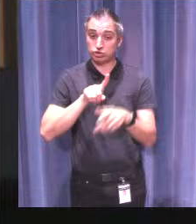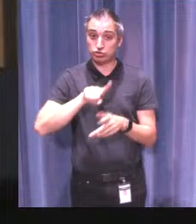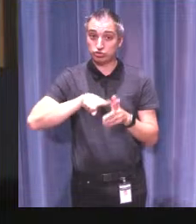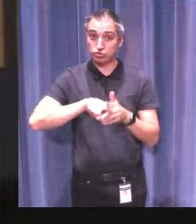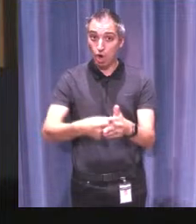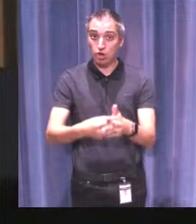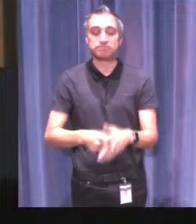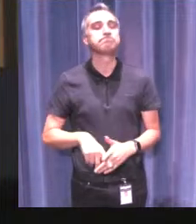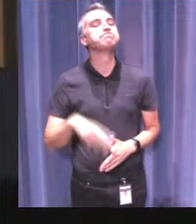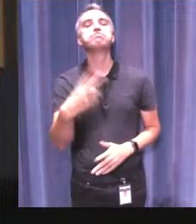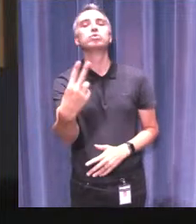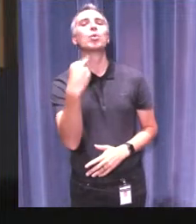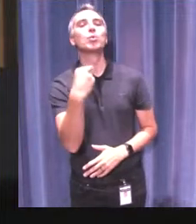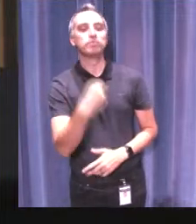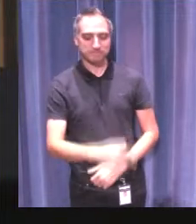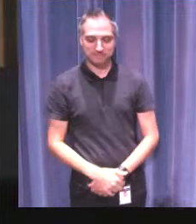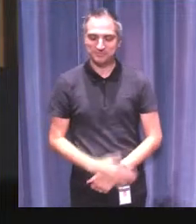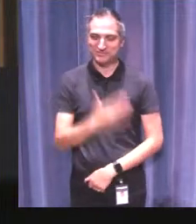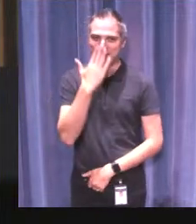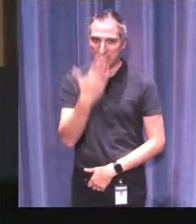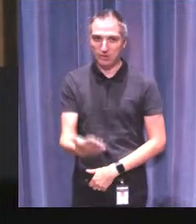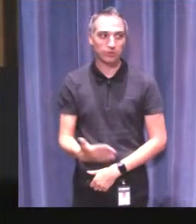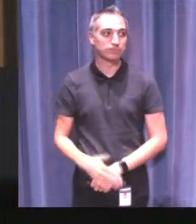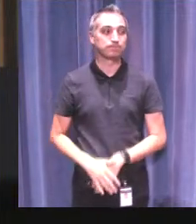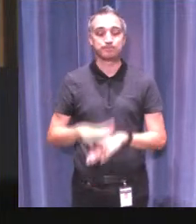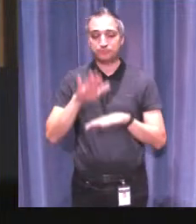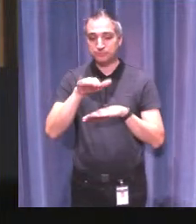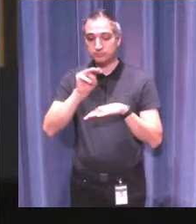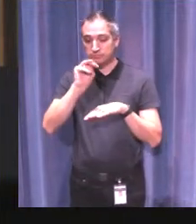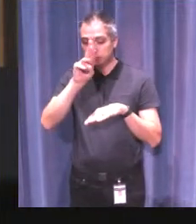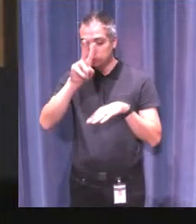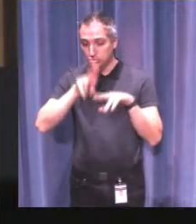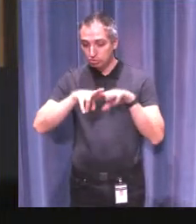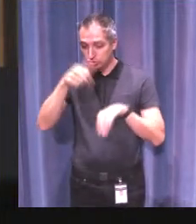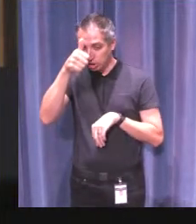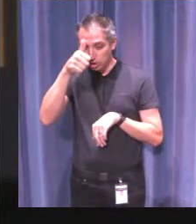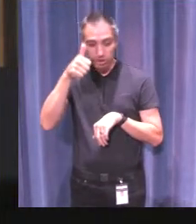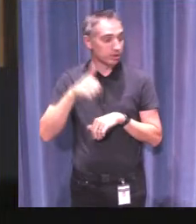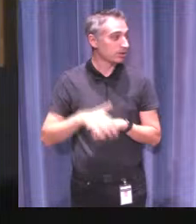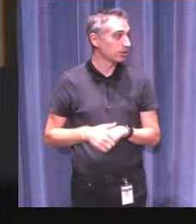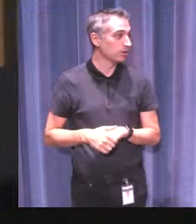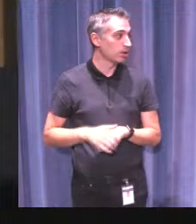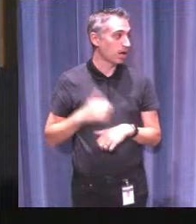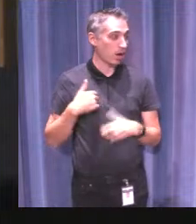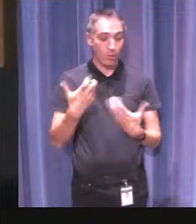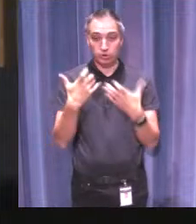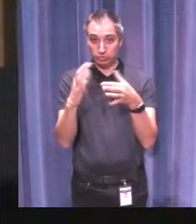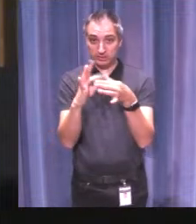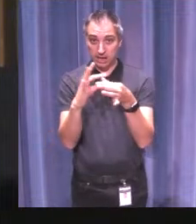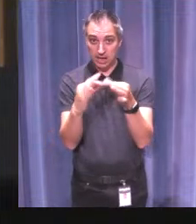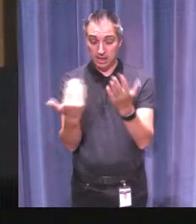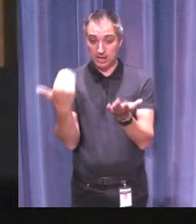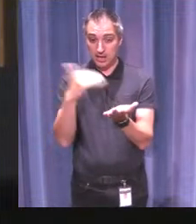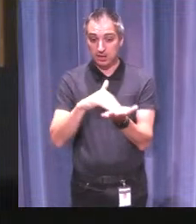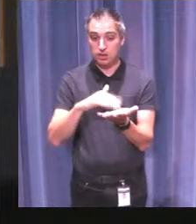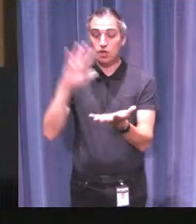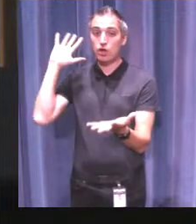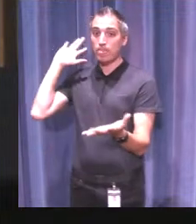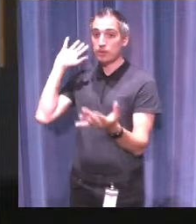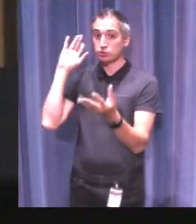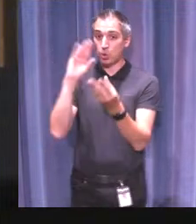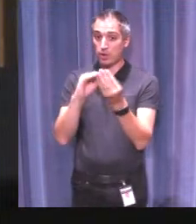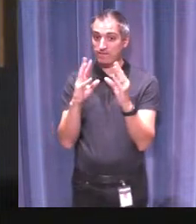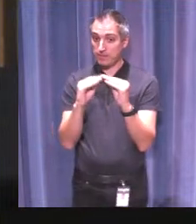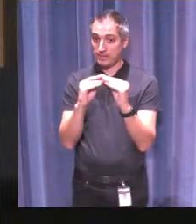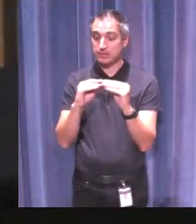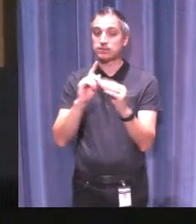don't. Okay, thank you. Mr. Chair, Yes, Jordan. I'd like to state again that the totality of the meeting is 1